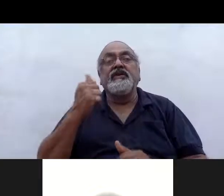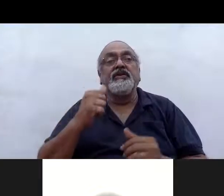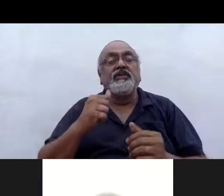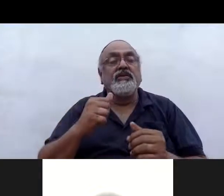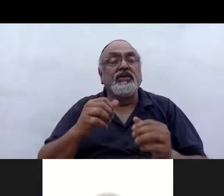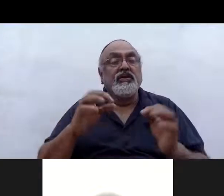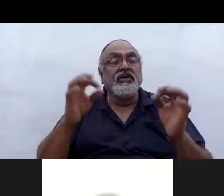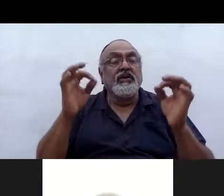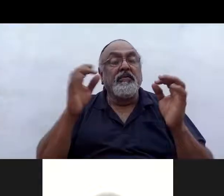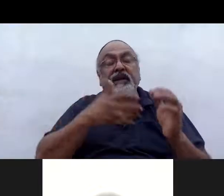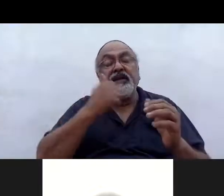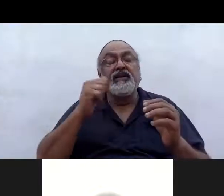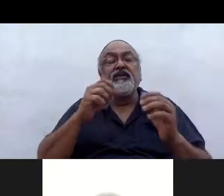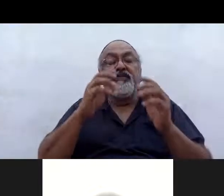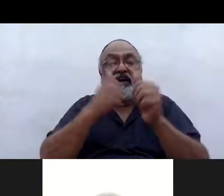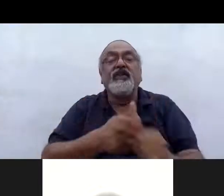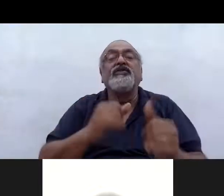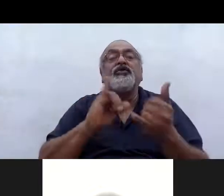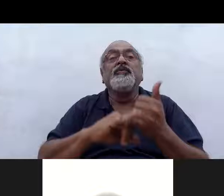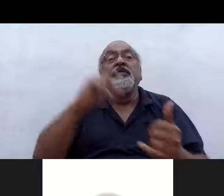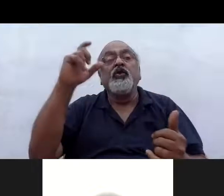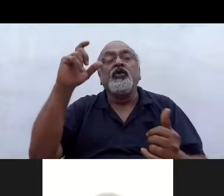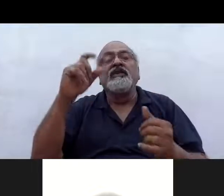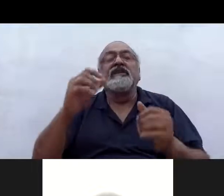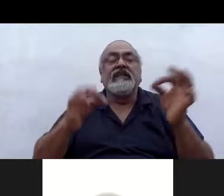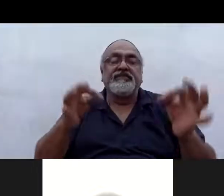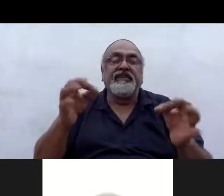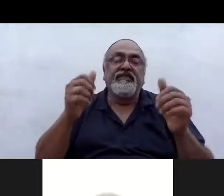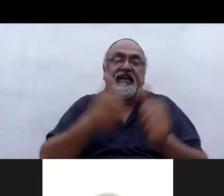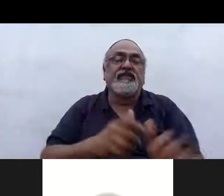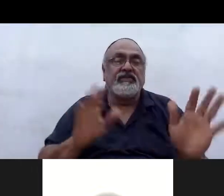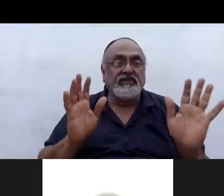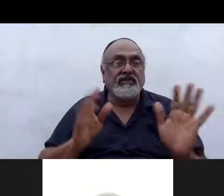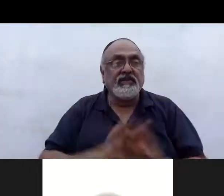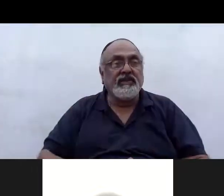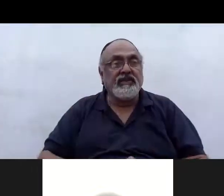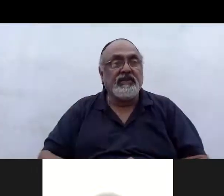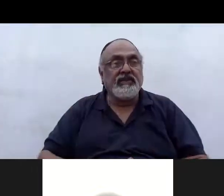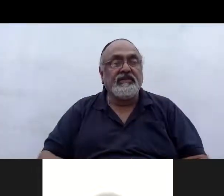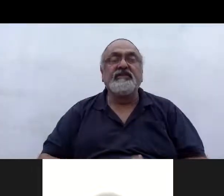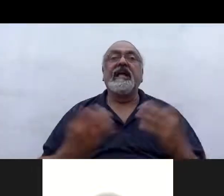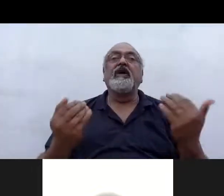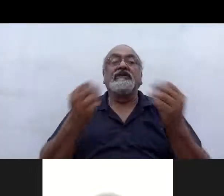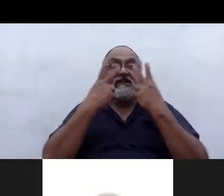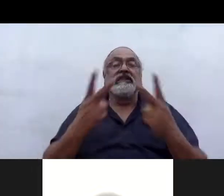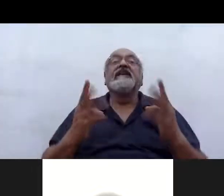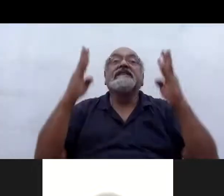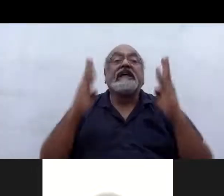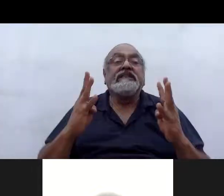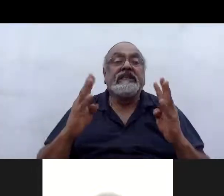by saying that it's better to go for Supreme Court case laws. Next, let's see the structure of the case